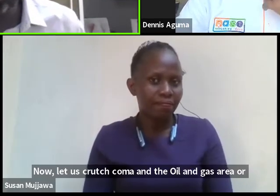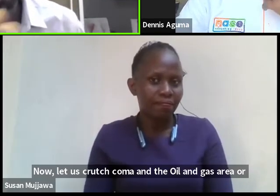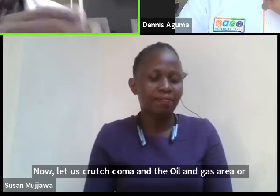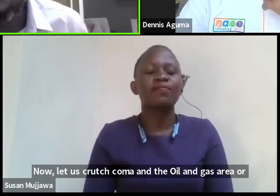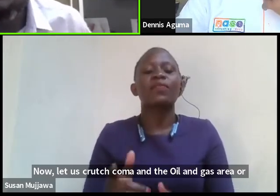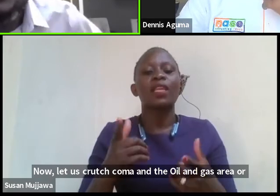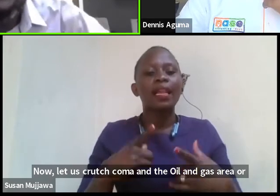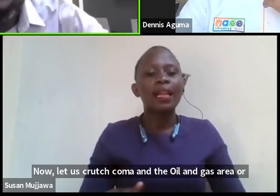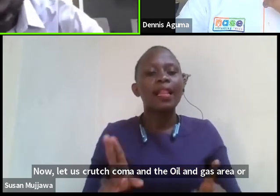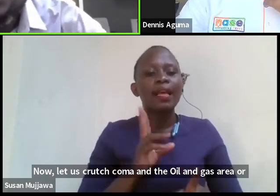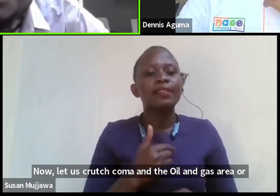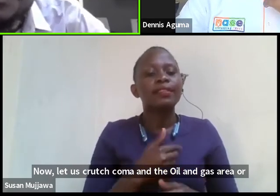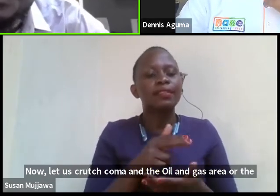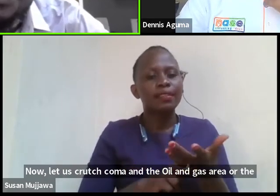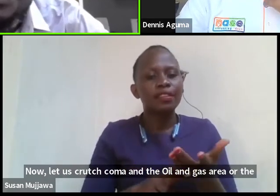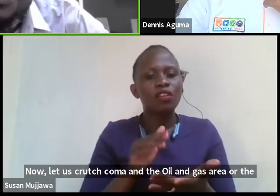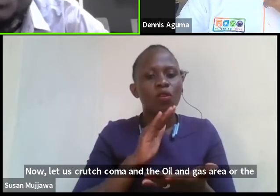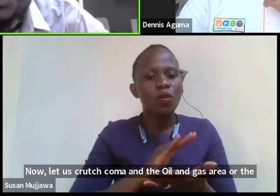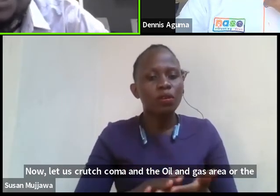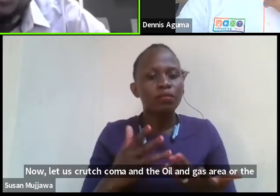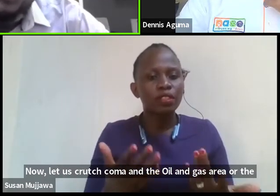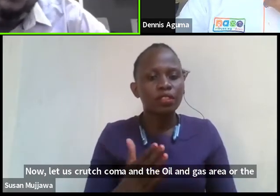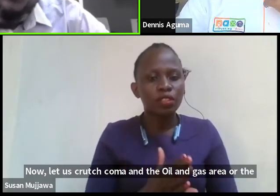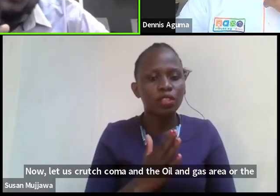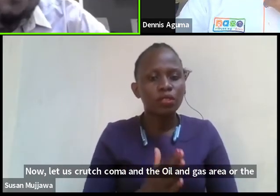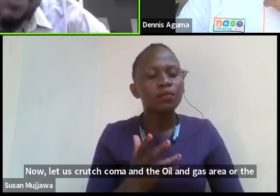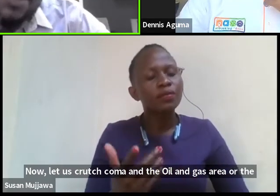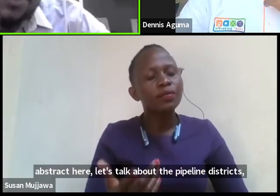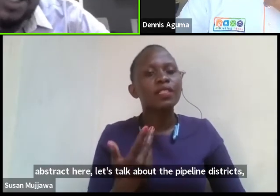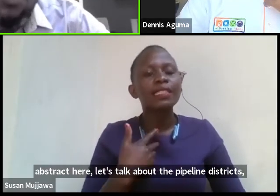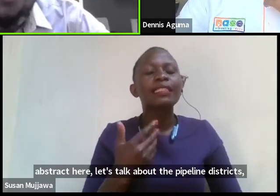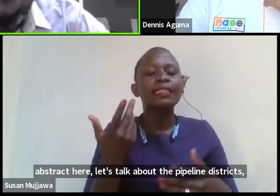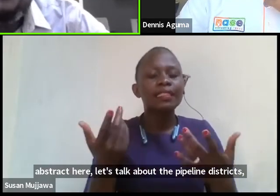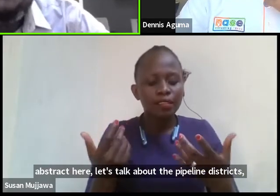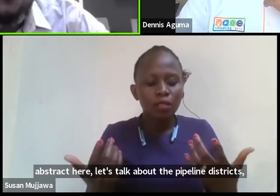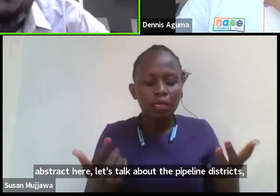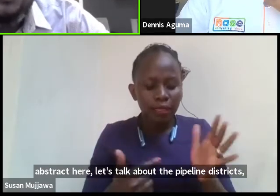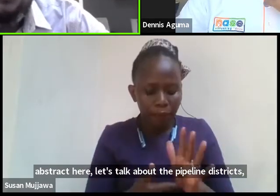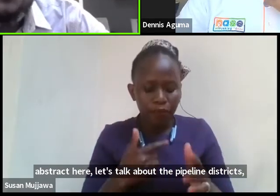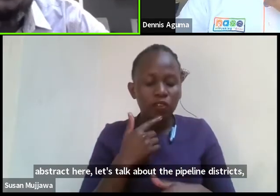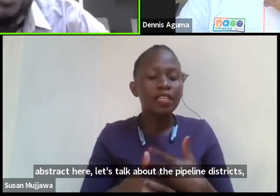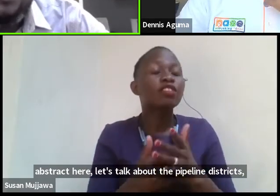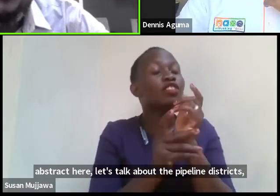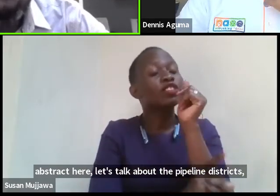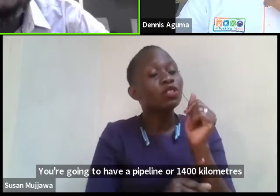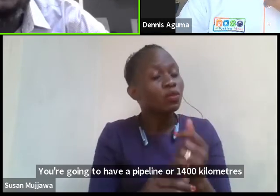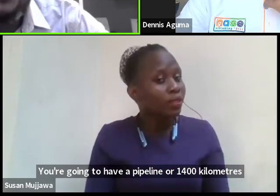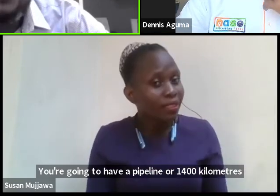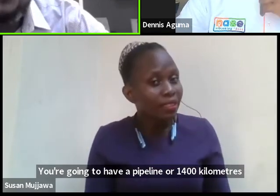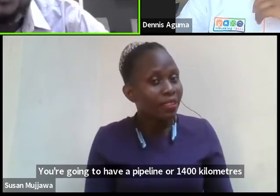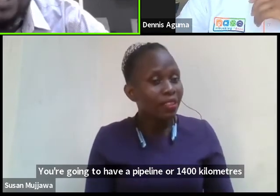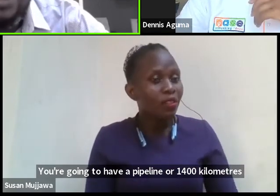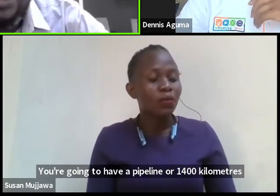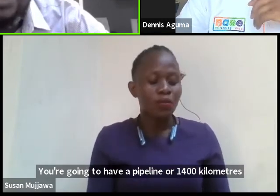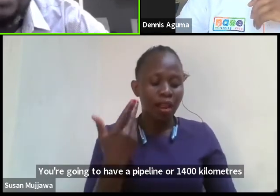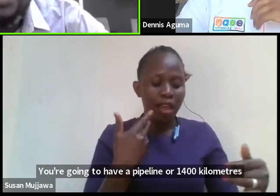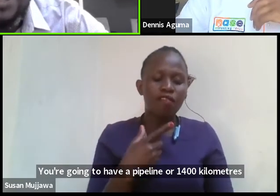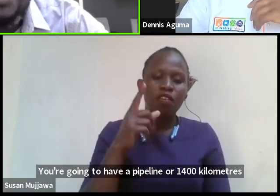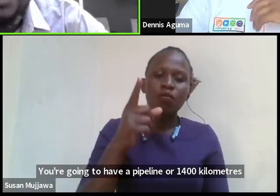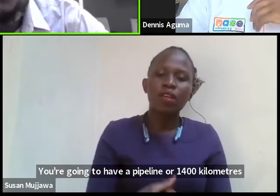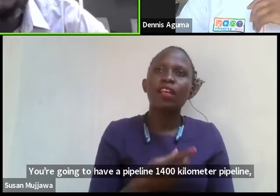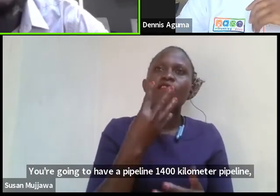area. Let's talk about the pipeline districts. You're going to have a pipeline, a 1,400 kilometer pipeline all the way into Tanga